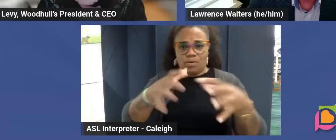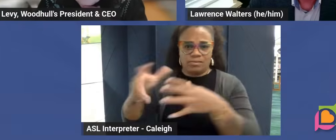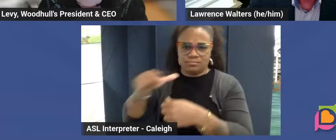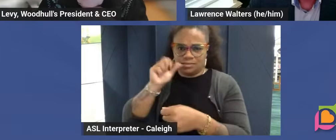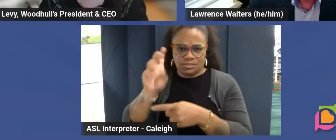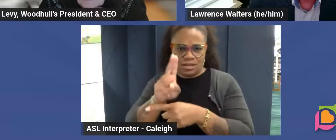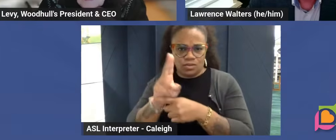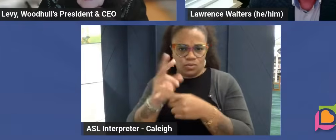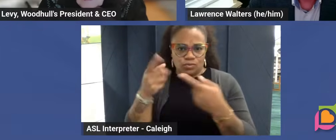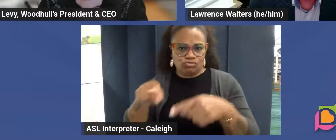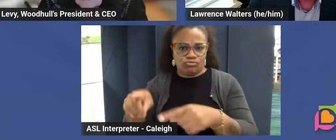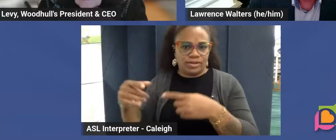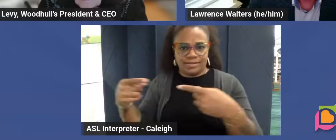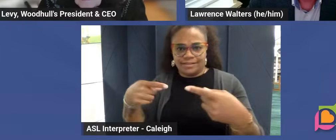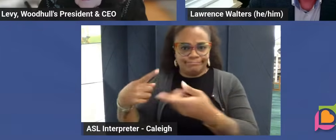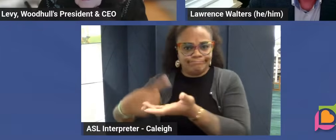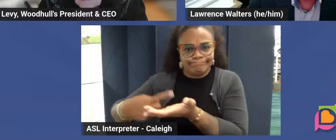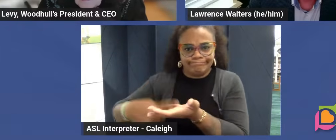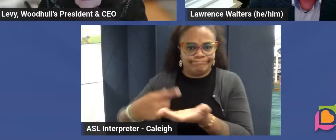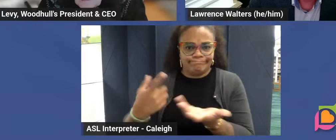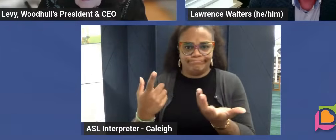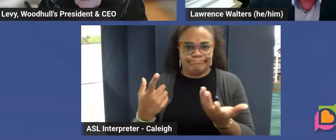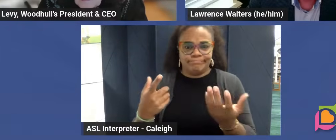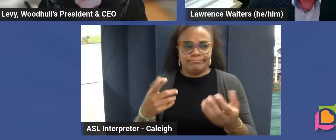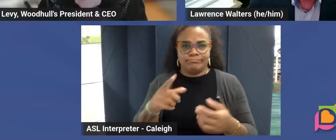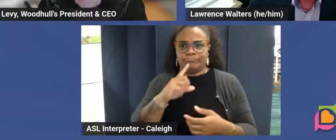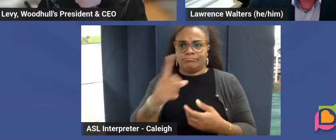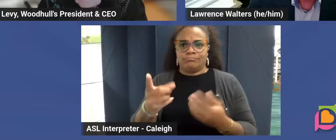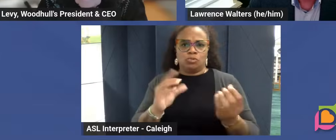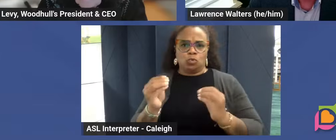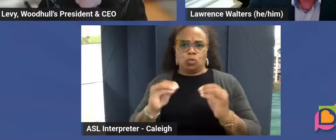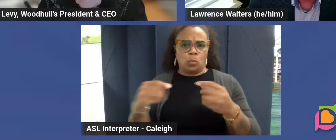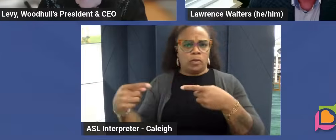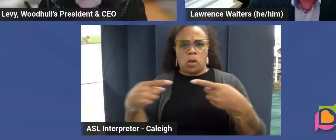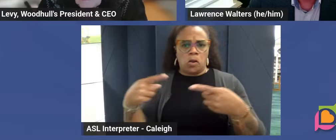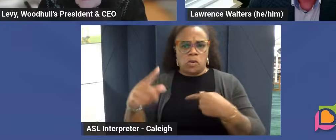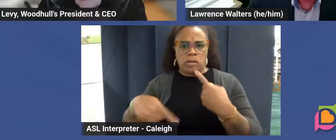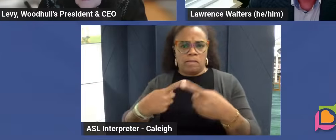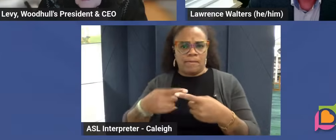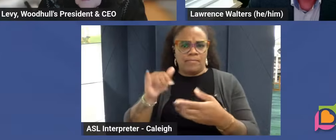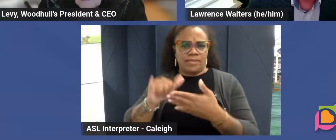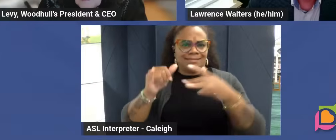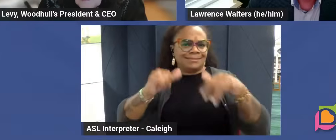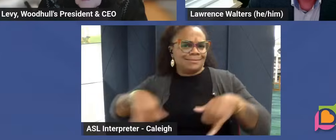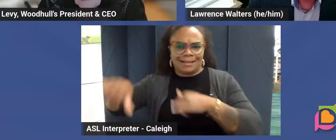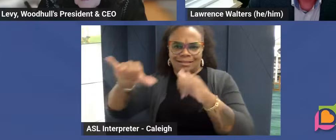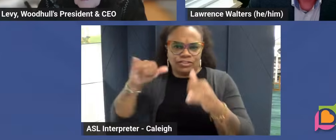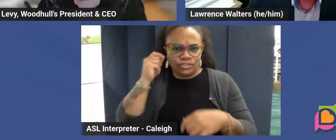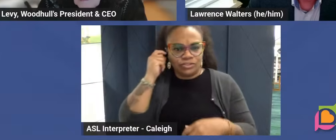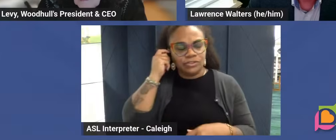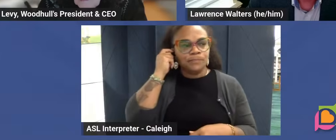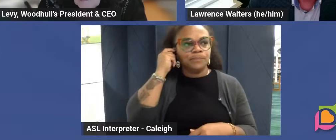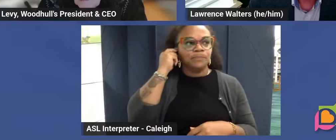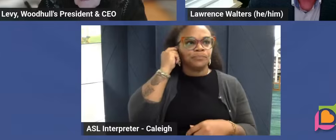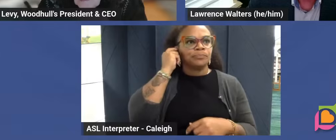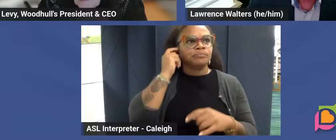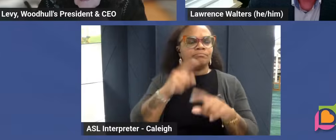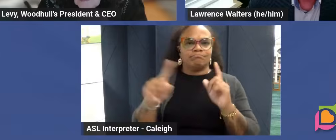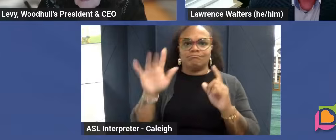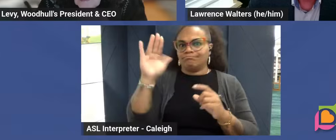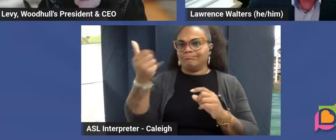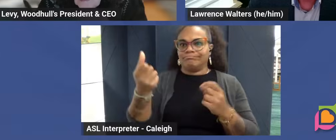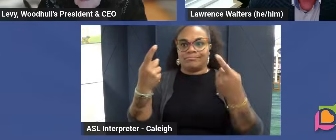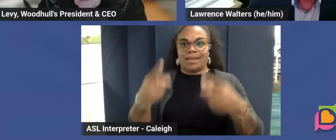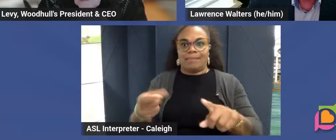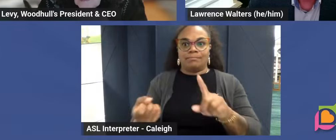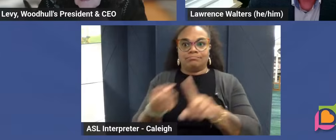the briefing, or at least much of it. Nobody seriously argued that that should be the standard, but seemingly out of nowhere,